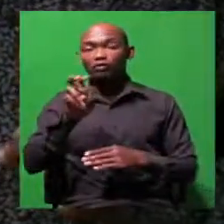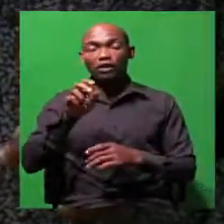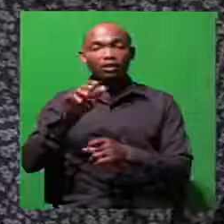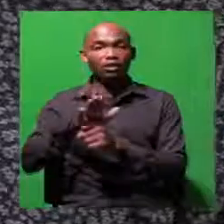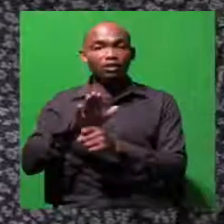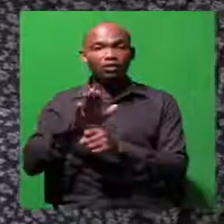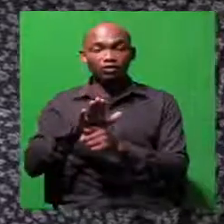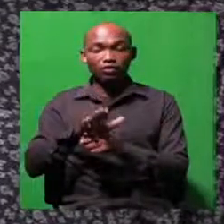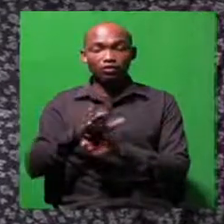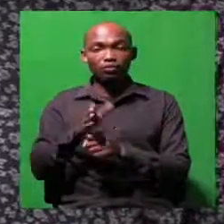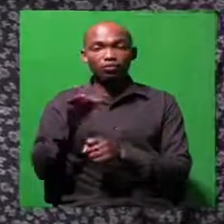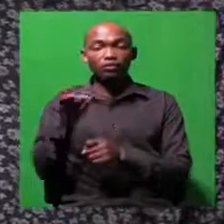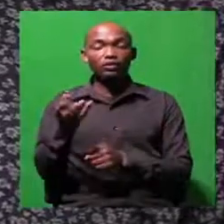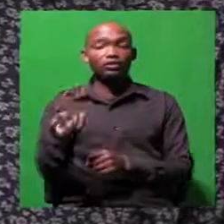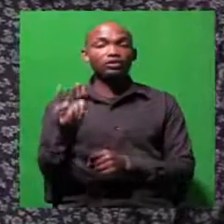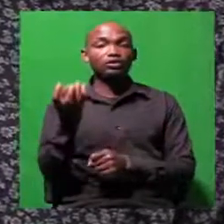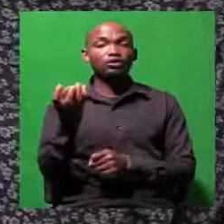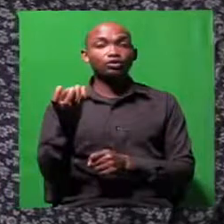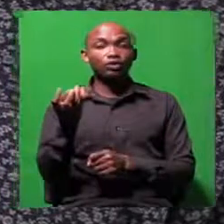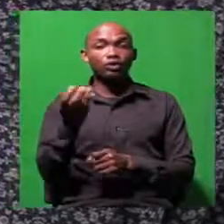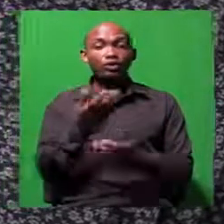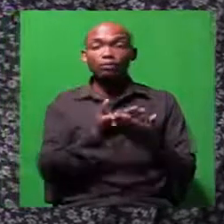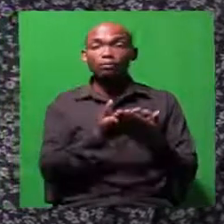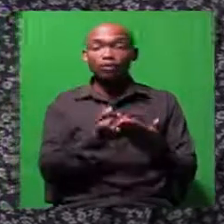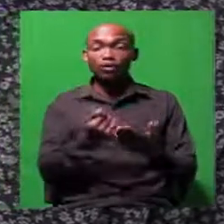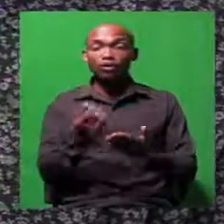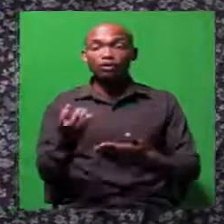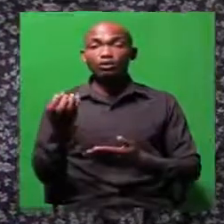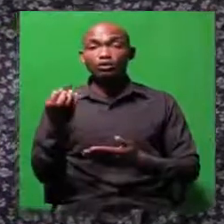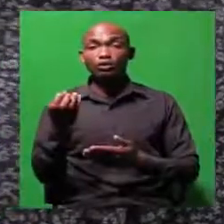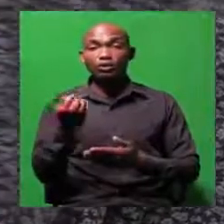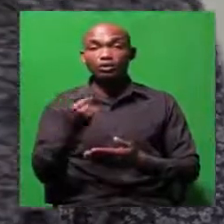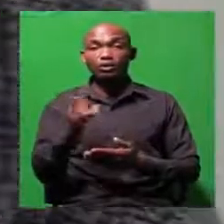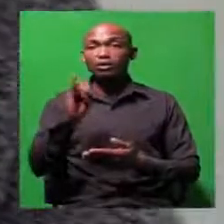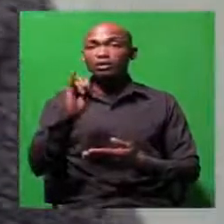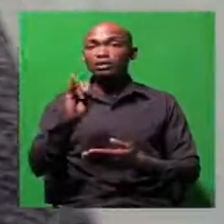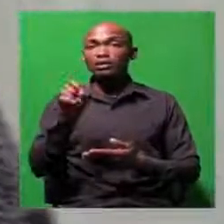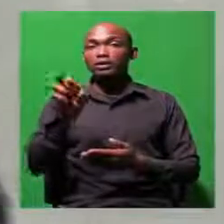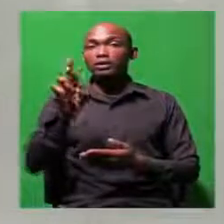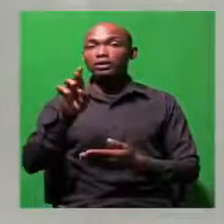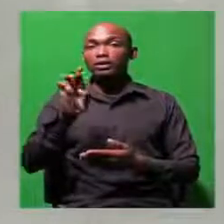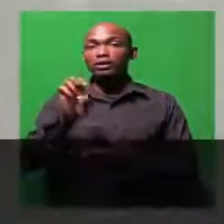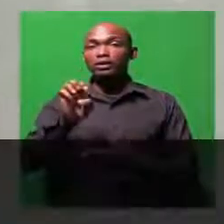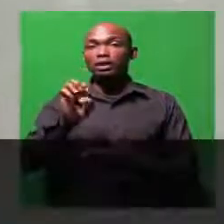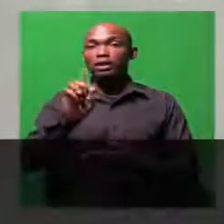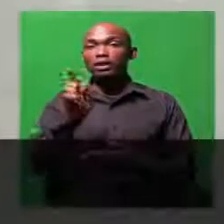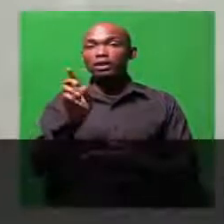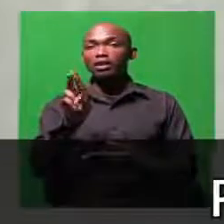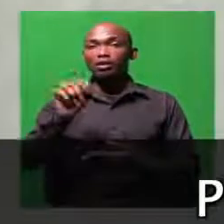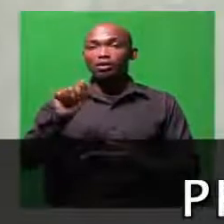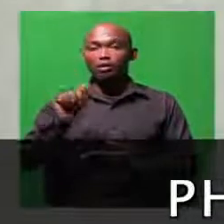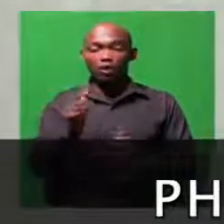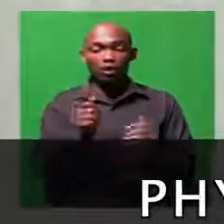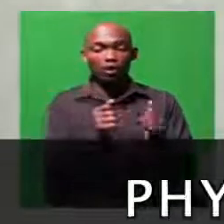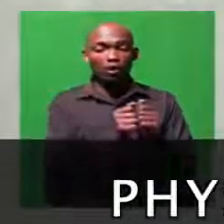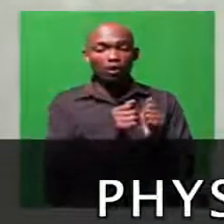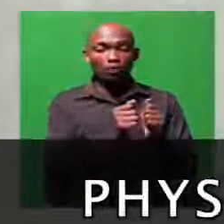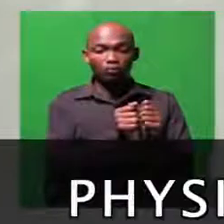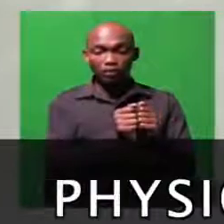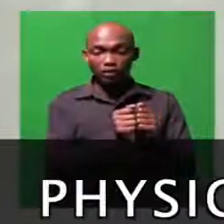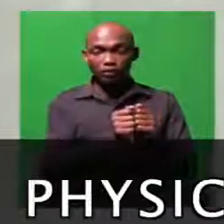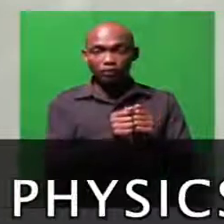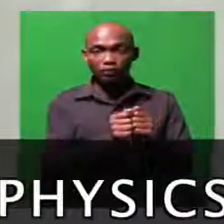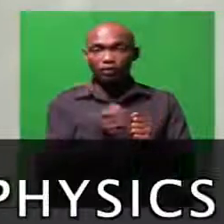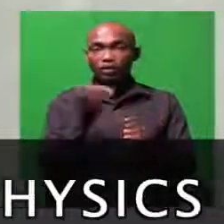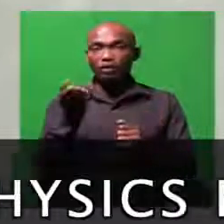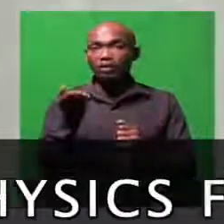this stone, because stone is the irregular object, while this one is the rectangular object, is